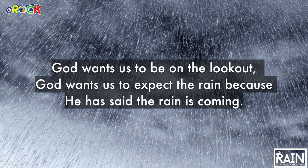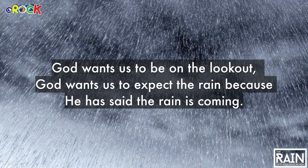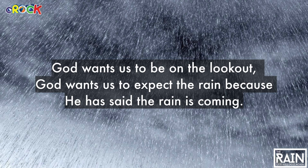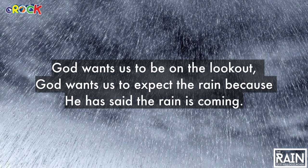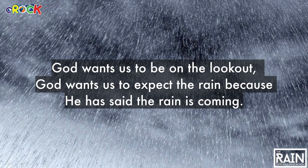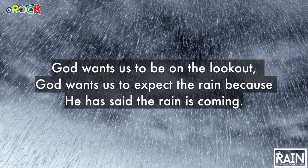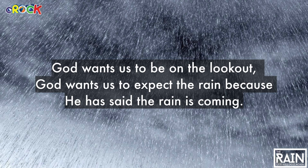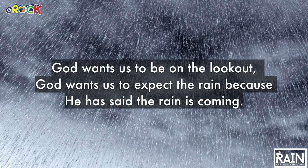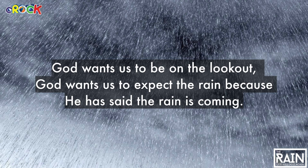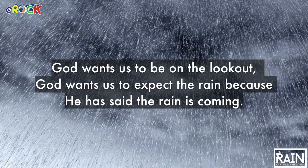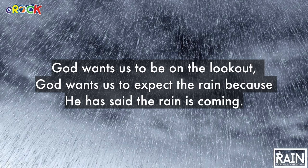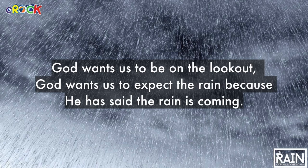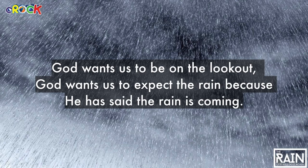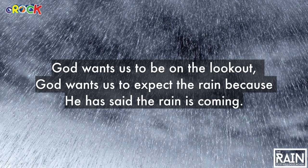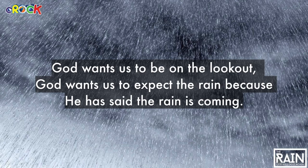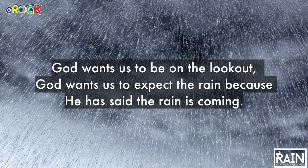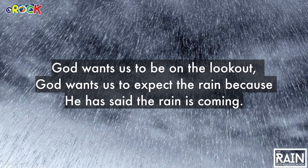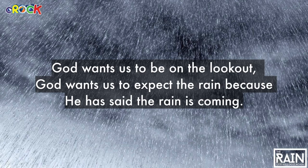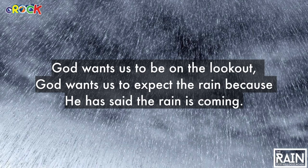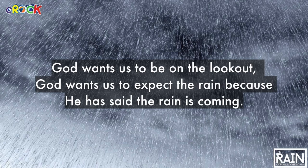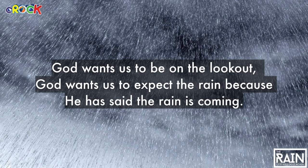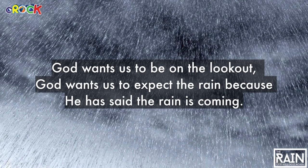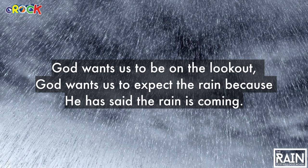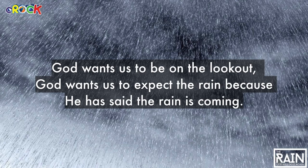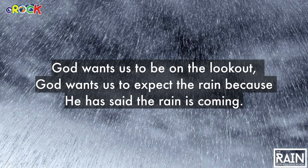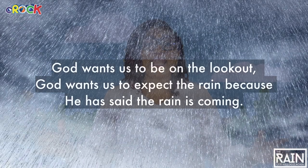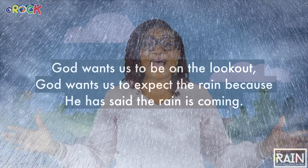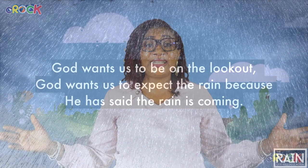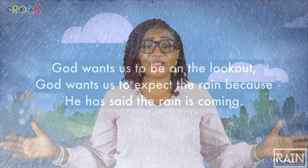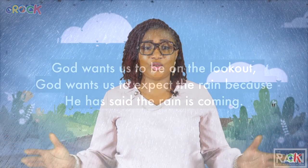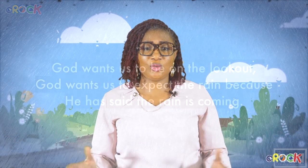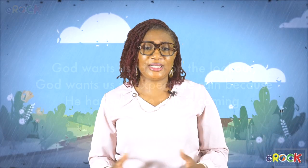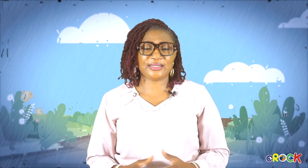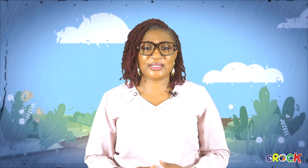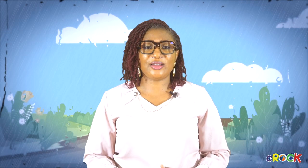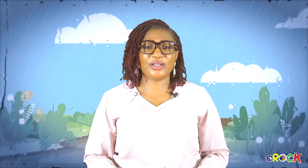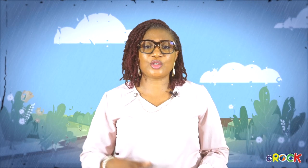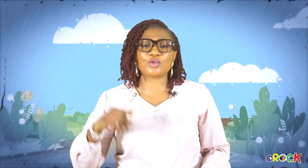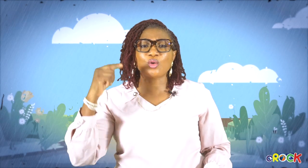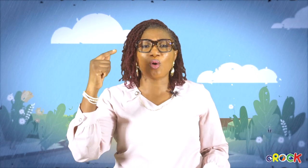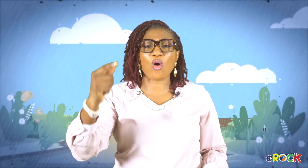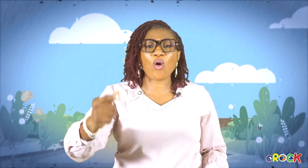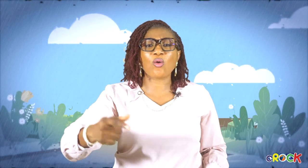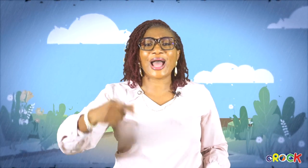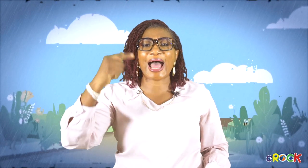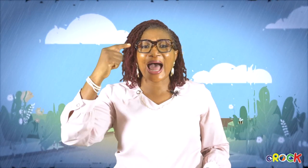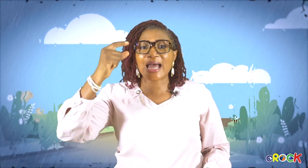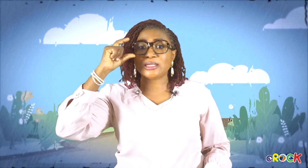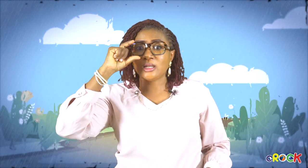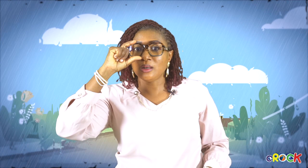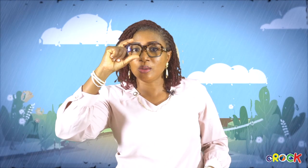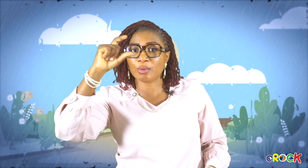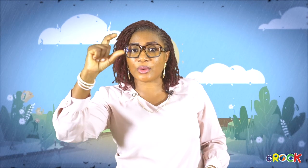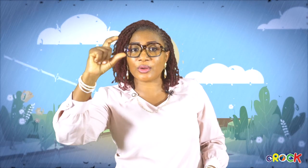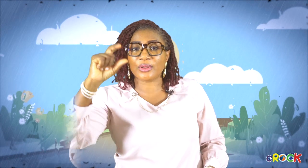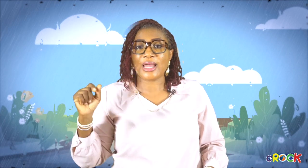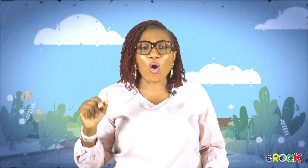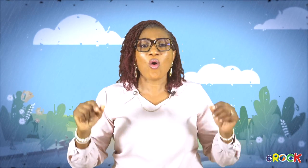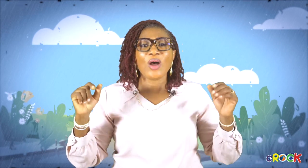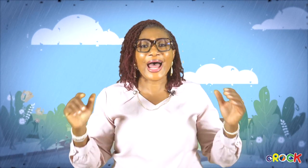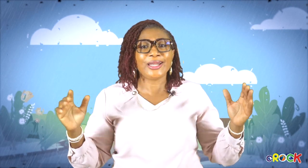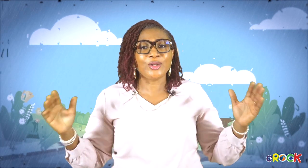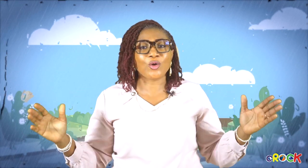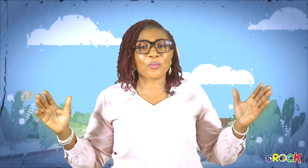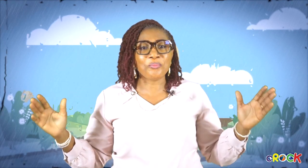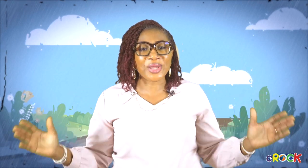because he has said the rain is coming. Elijah told his servant to go and look.